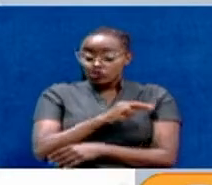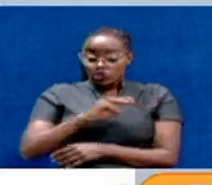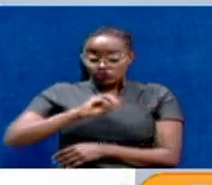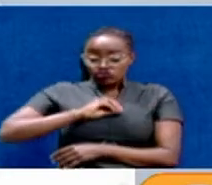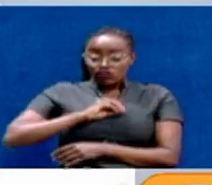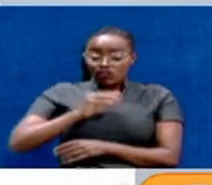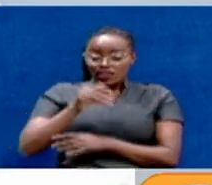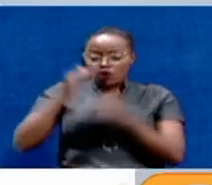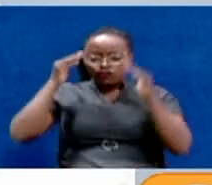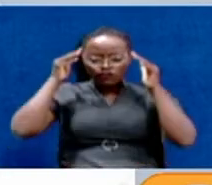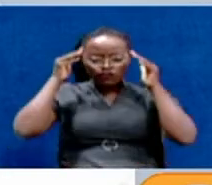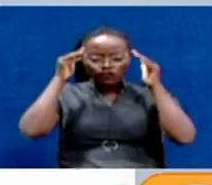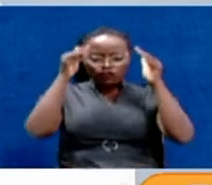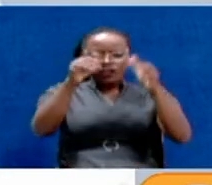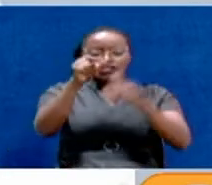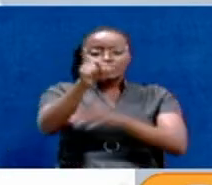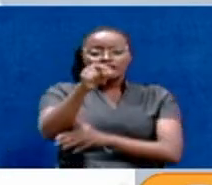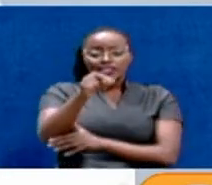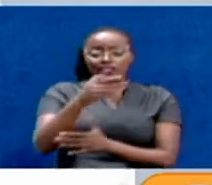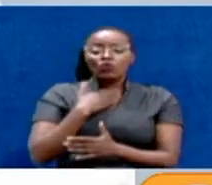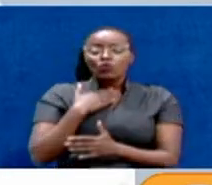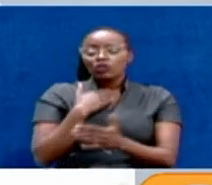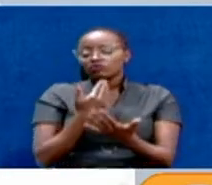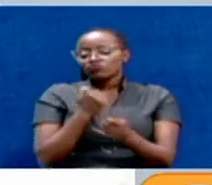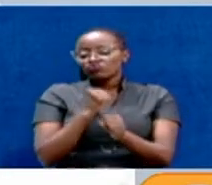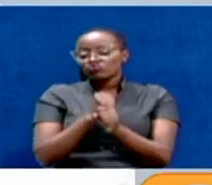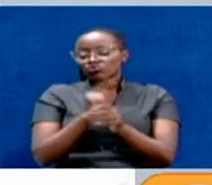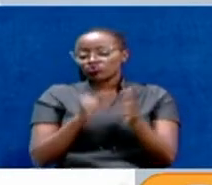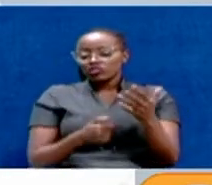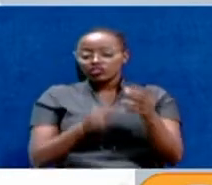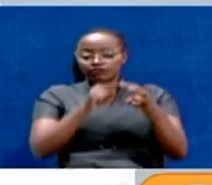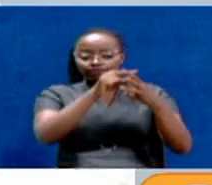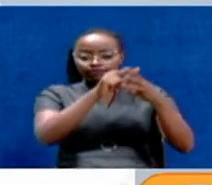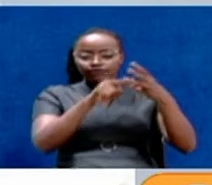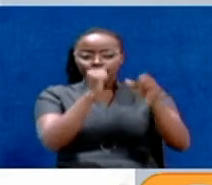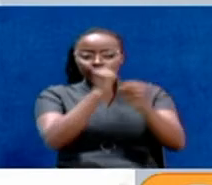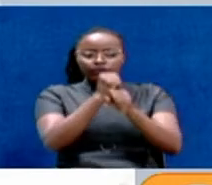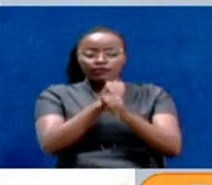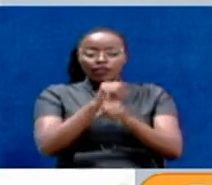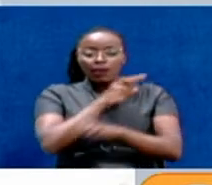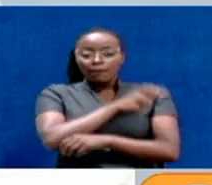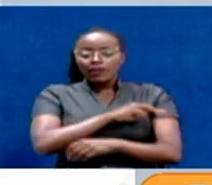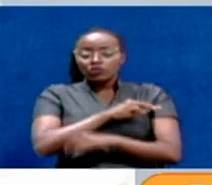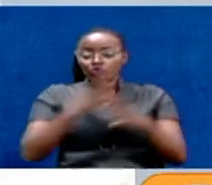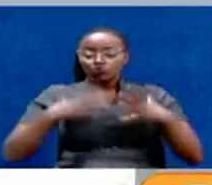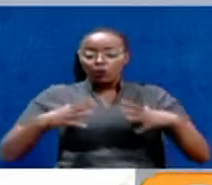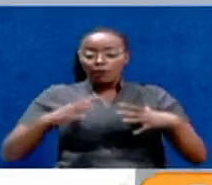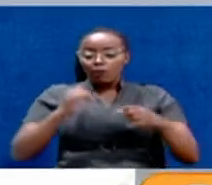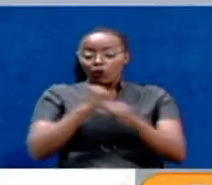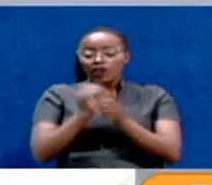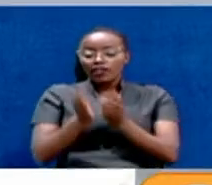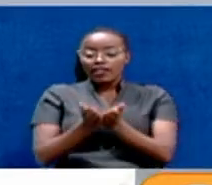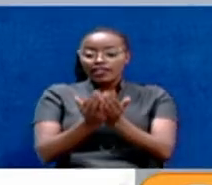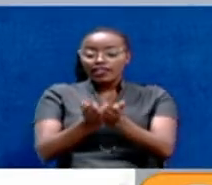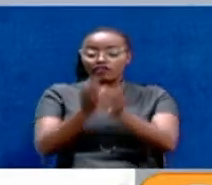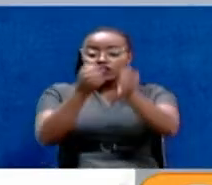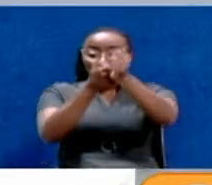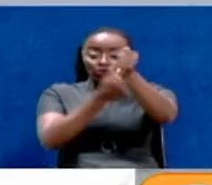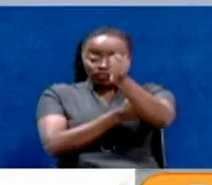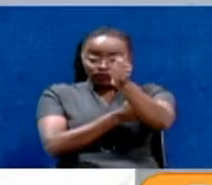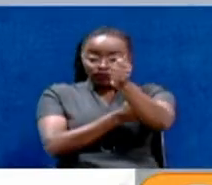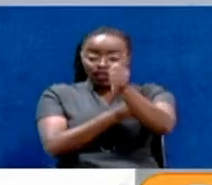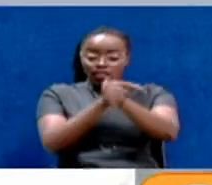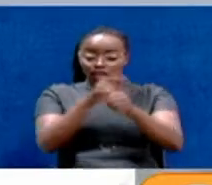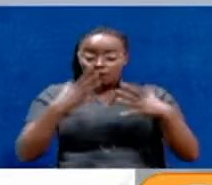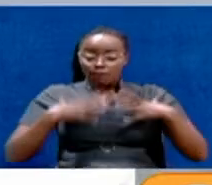is something now we are focusing on. So what we are doing, three things as mission to seafarers. One is to support the